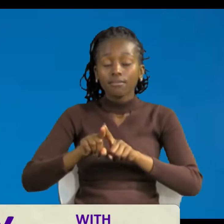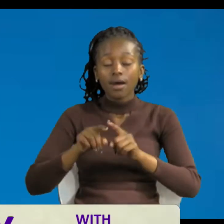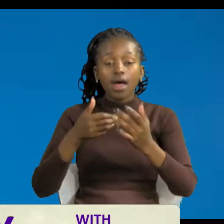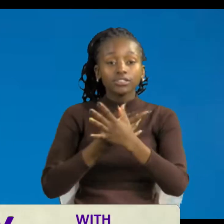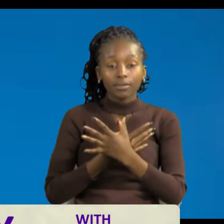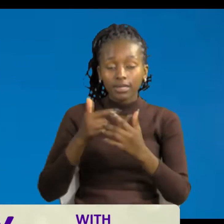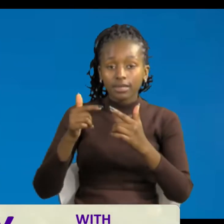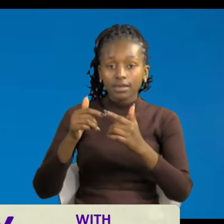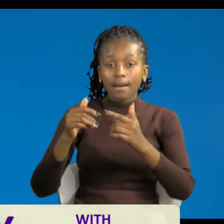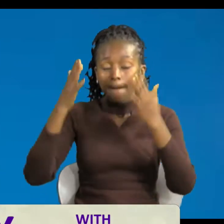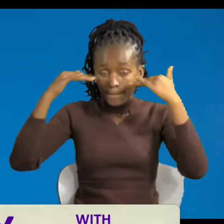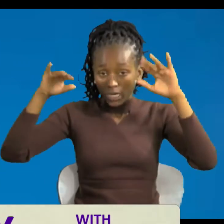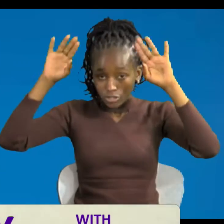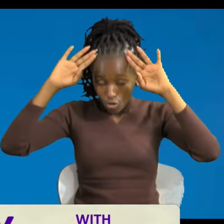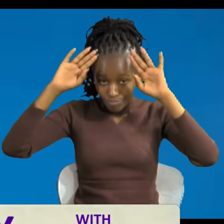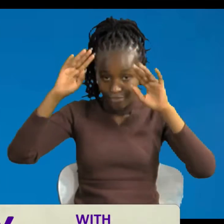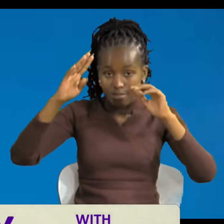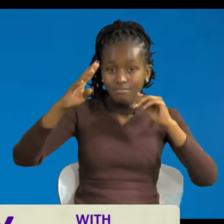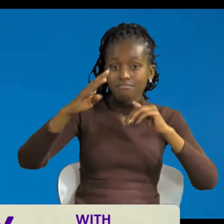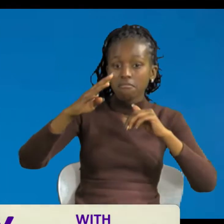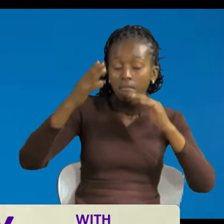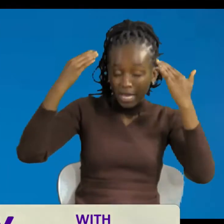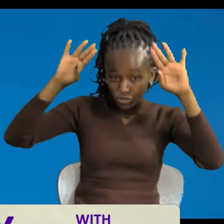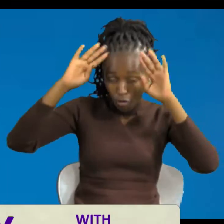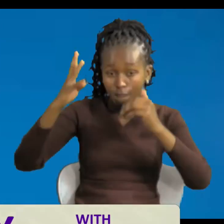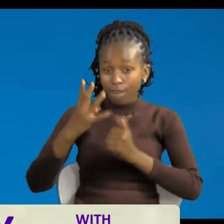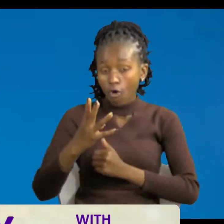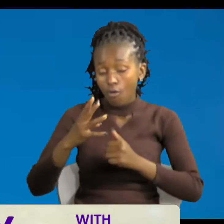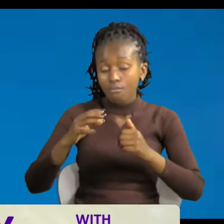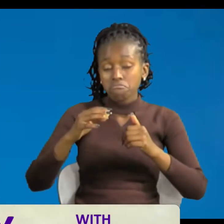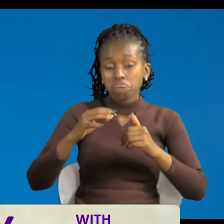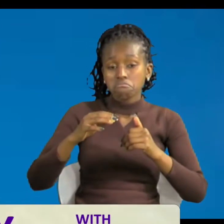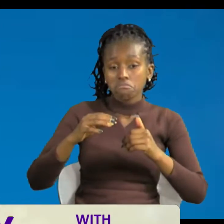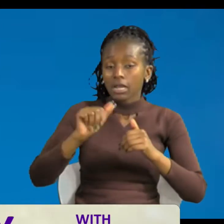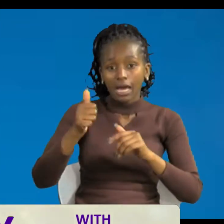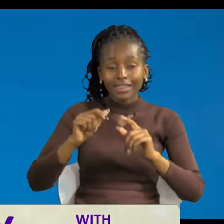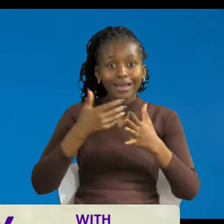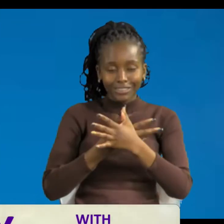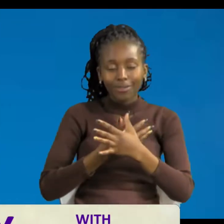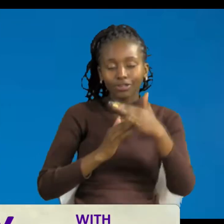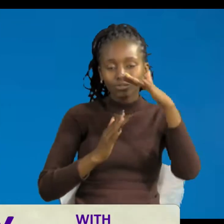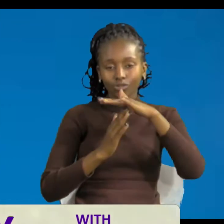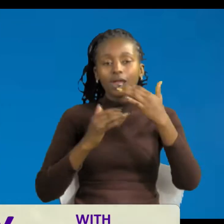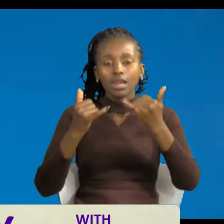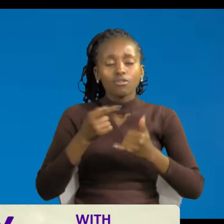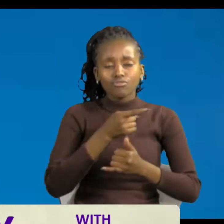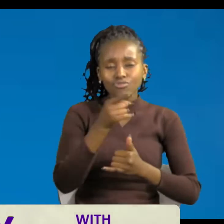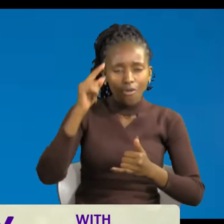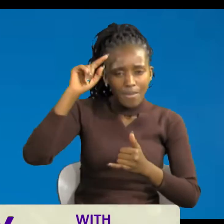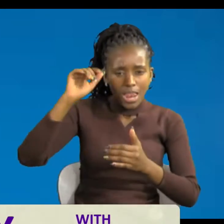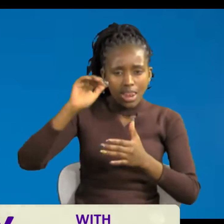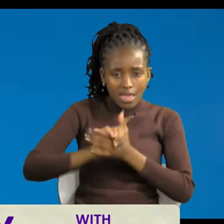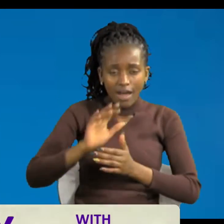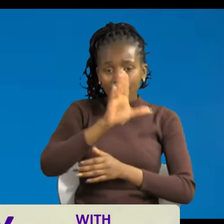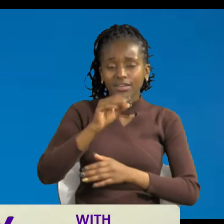points and Mexico with 4 points. Let us know on the comment section, do you believe the African teams, Mali, Senegal, Morocco,